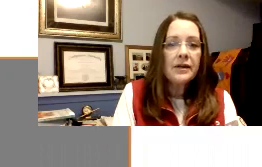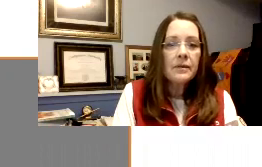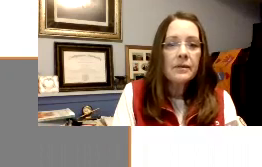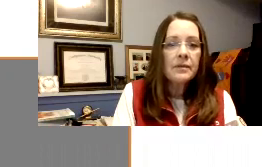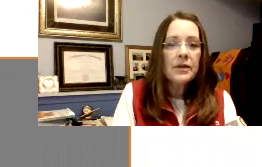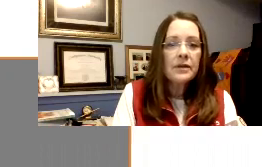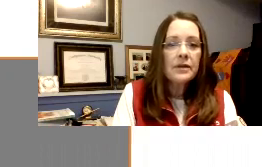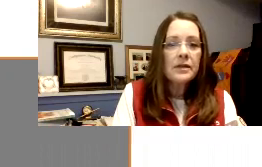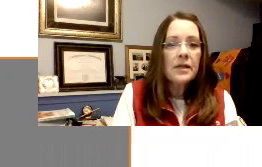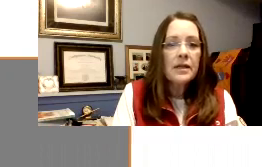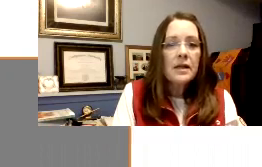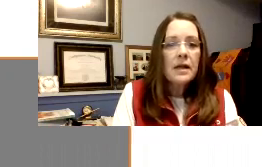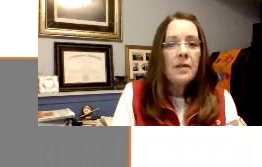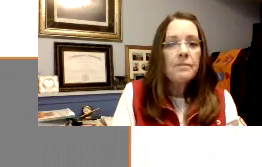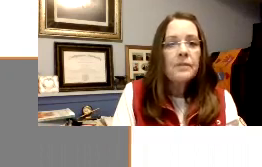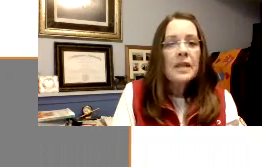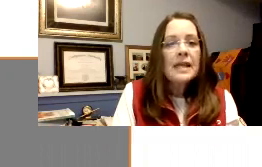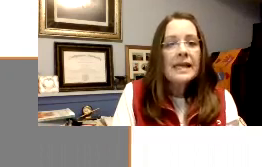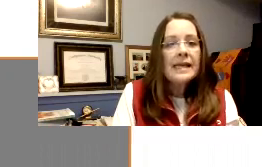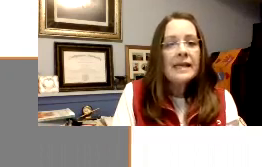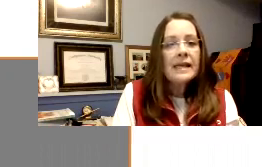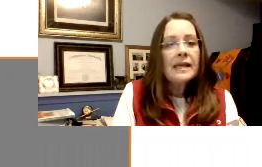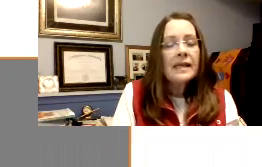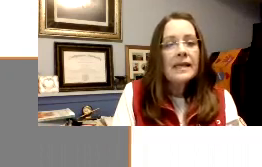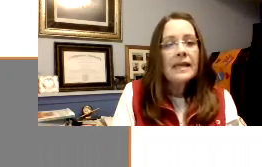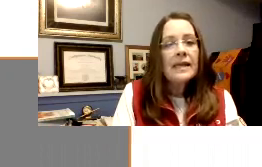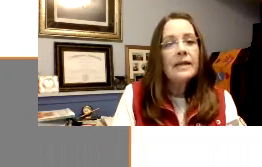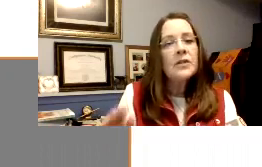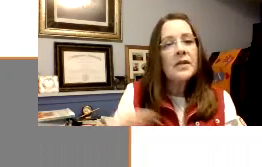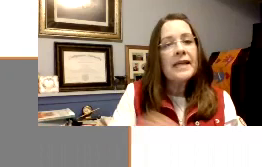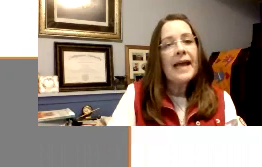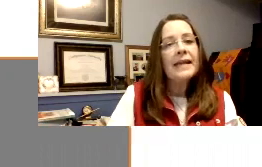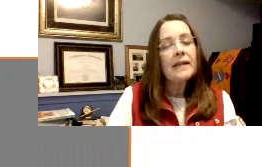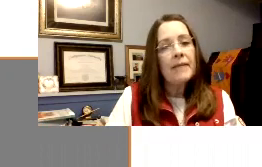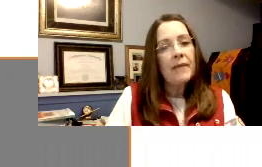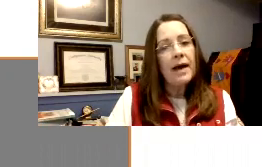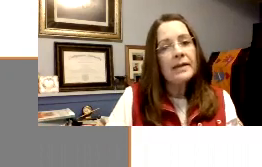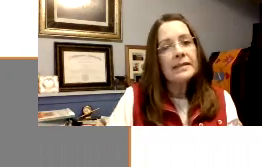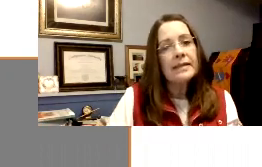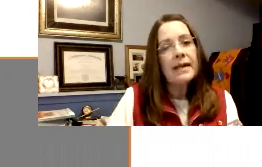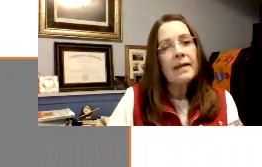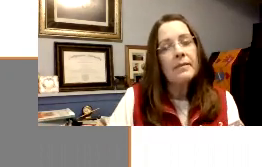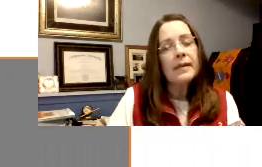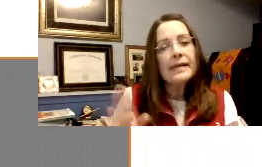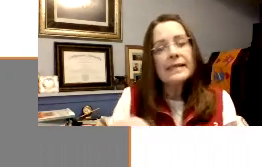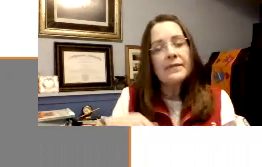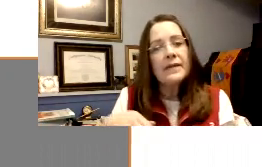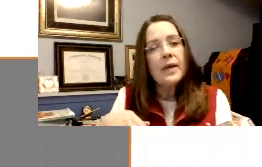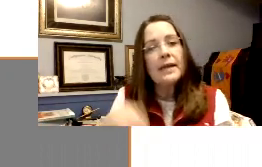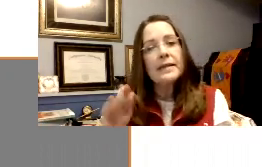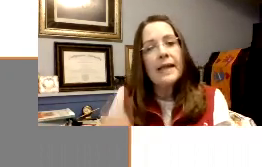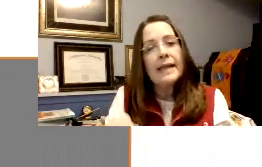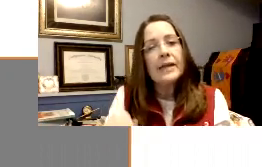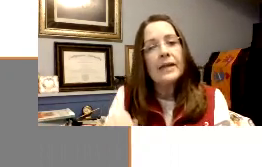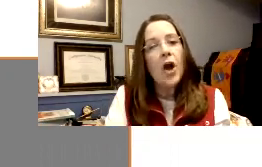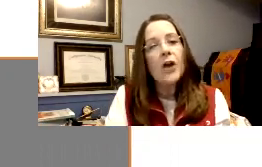here, where's my cursor? He is looking at the light box. Yes, he's in phase